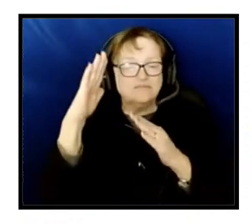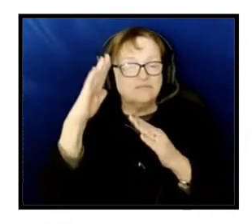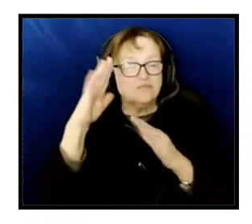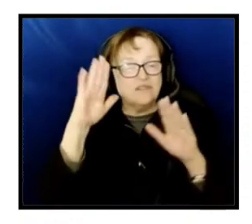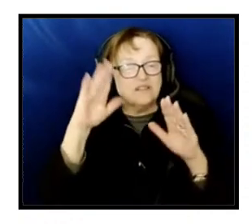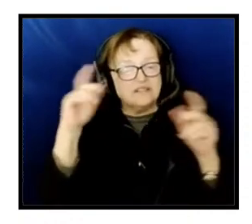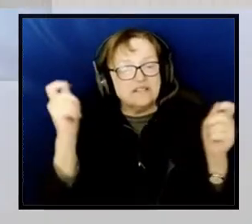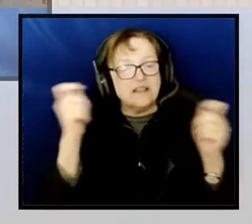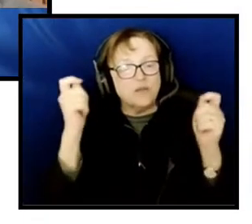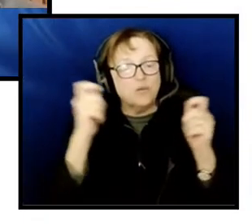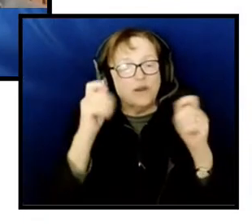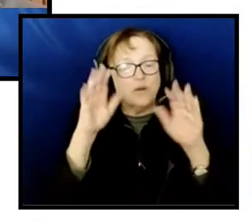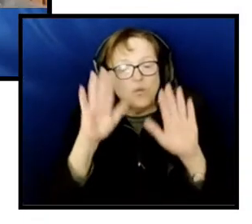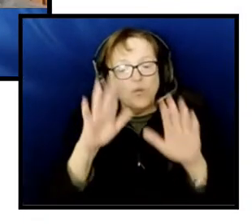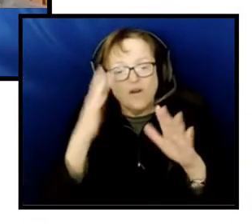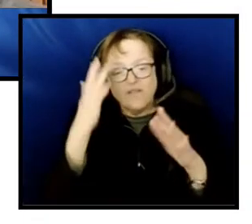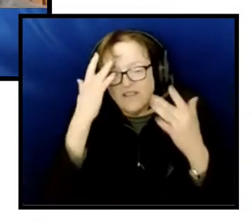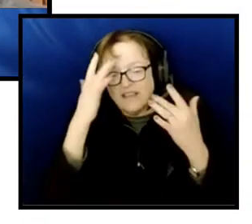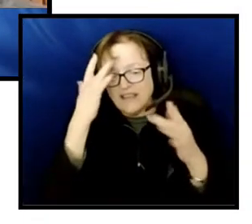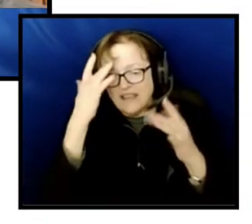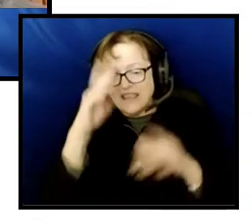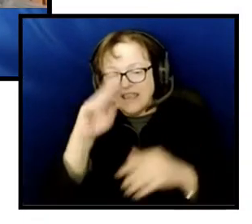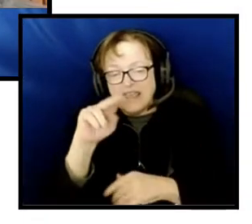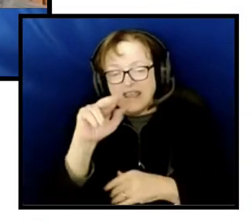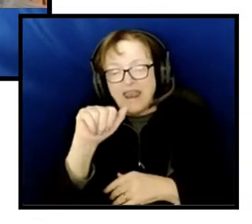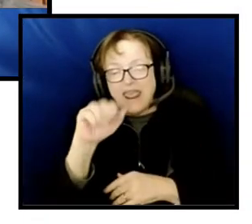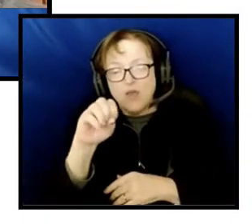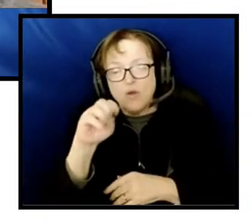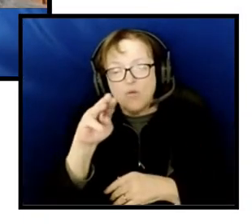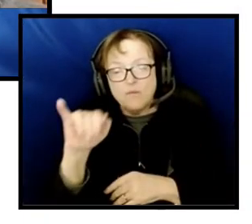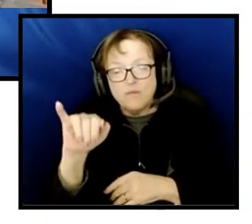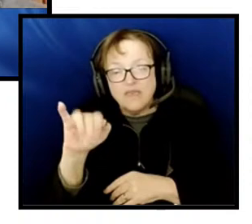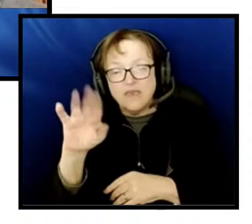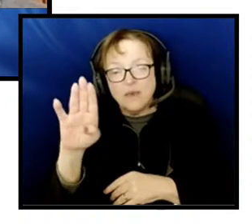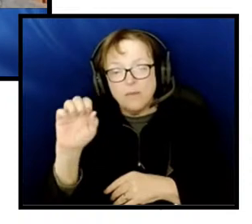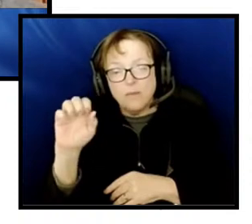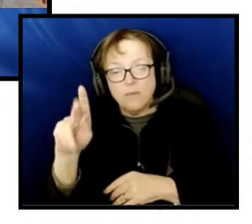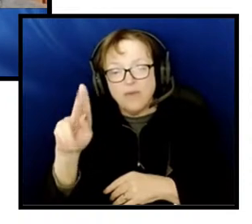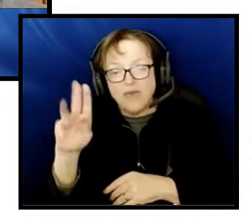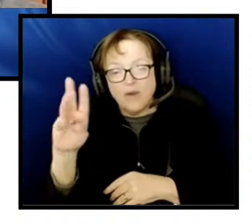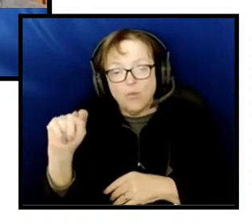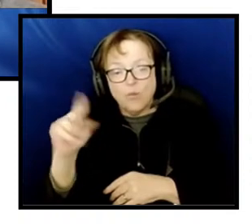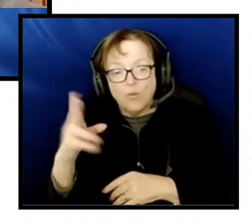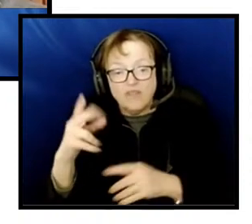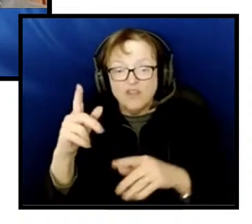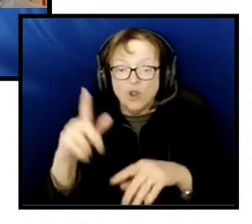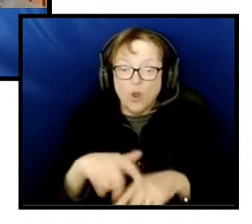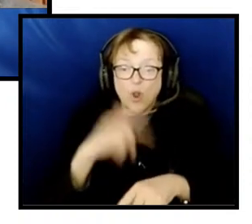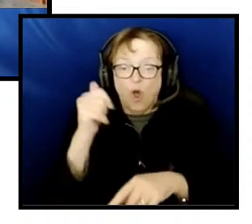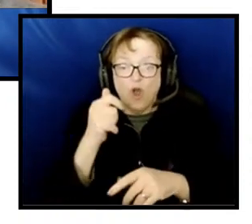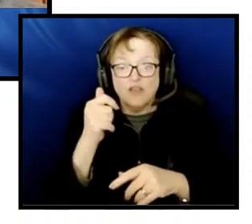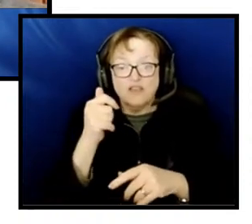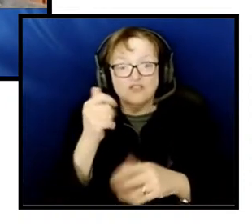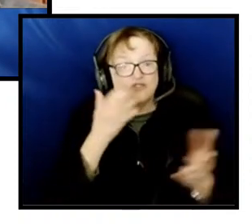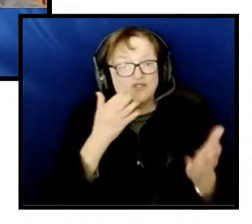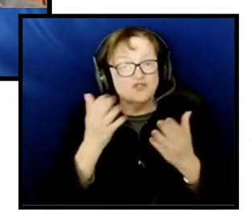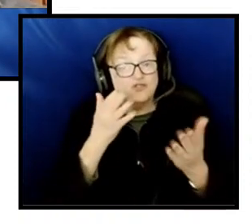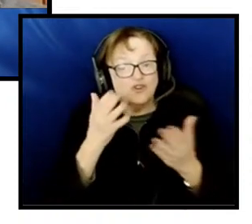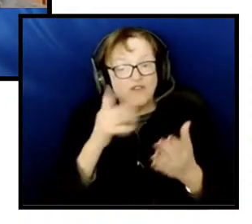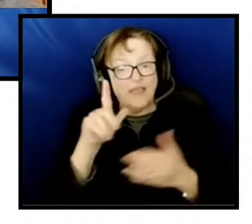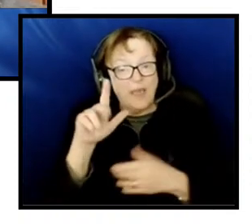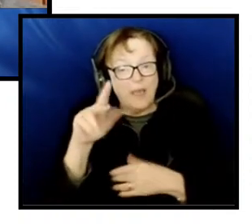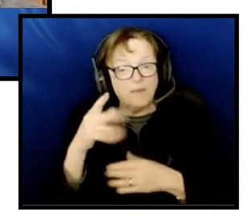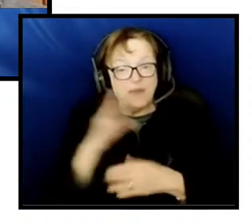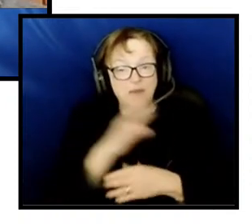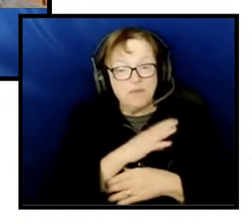creative intellectuals, that is Naomi Beckwith. She is the longest serving LP board member, going